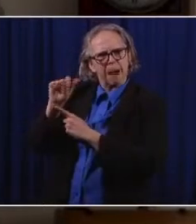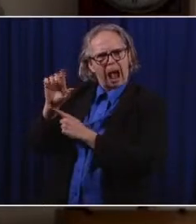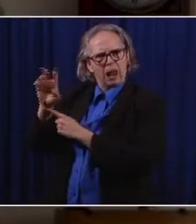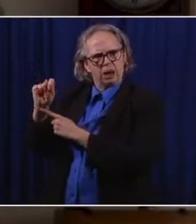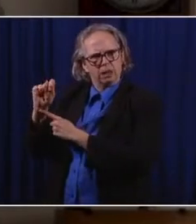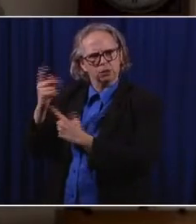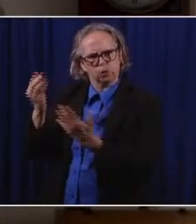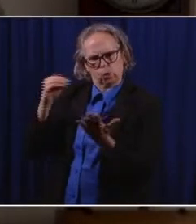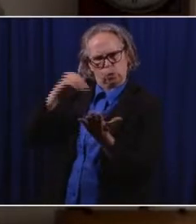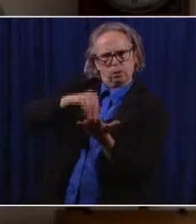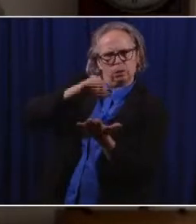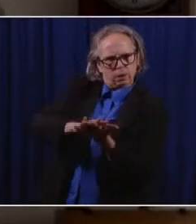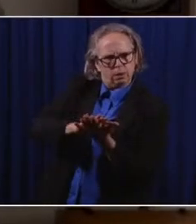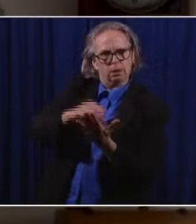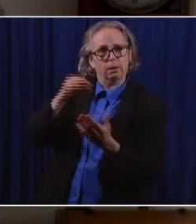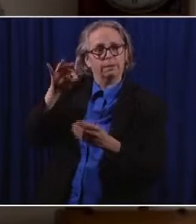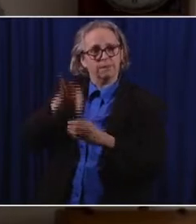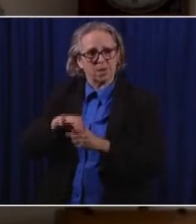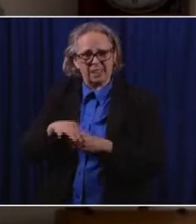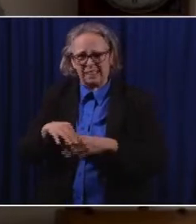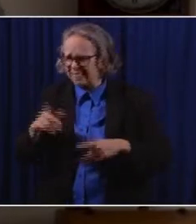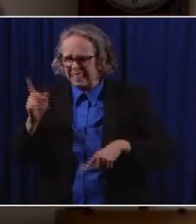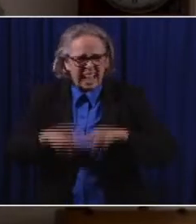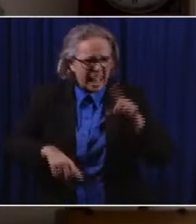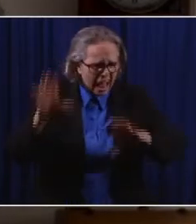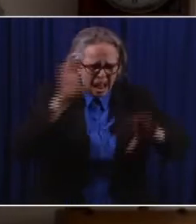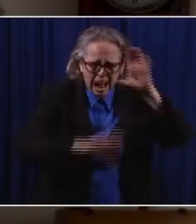threw it away, you can download a new form again at